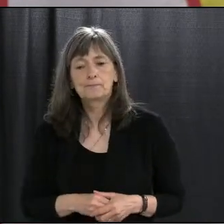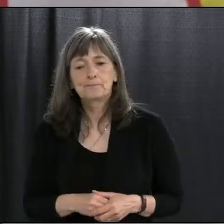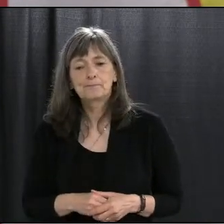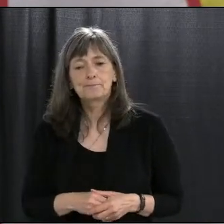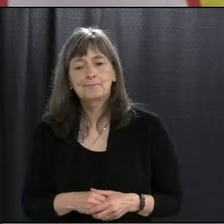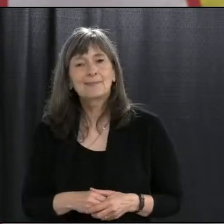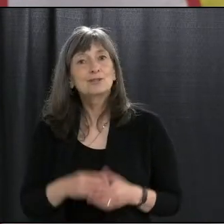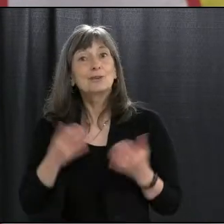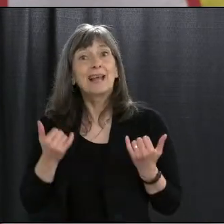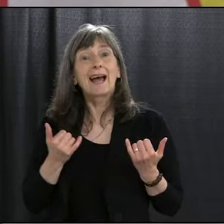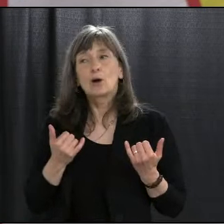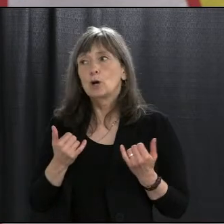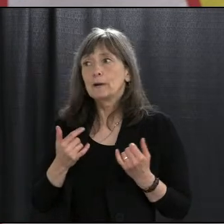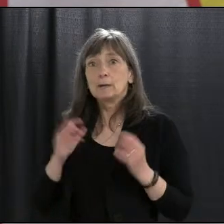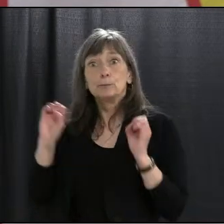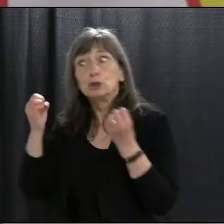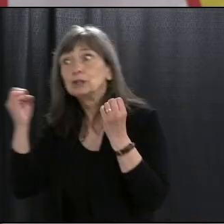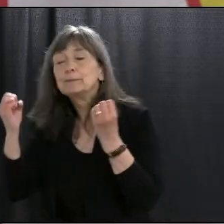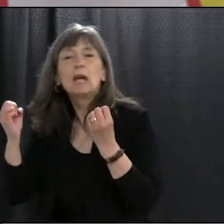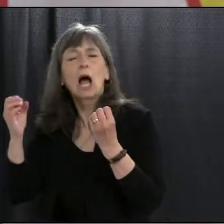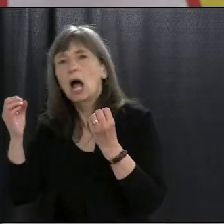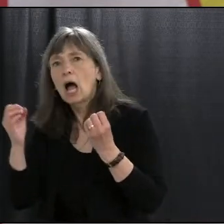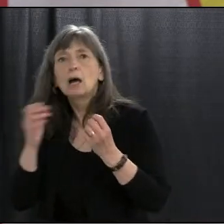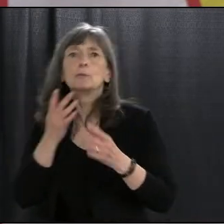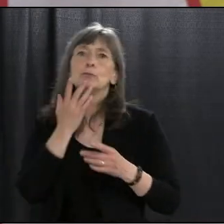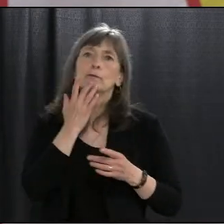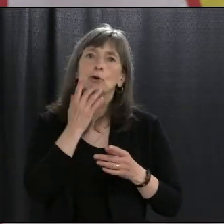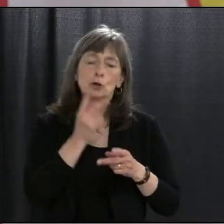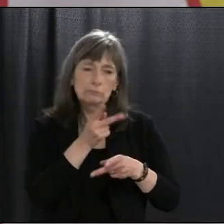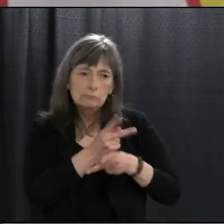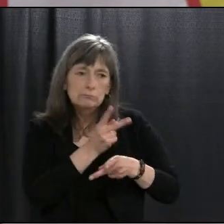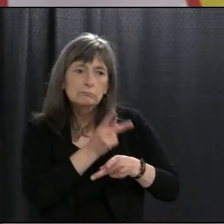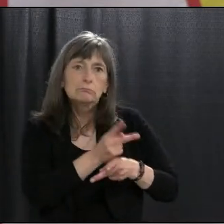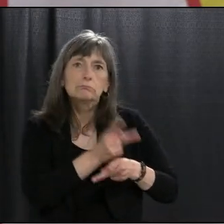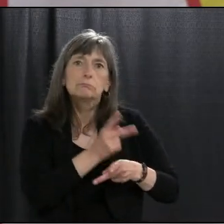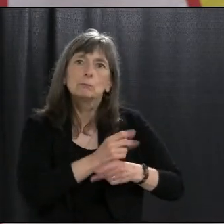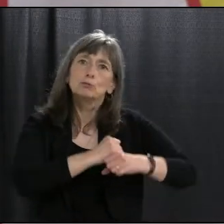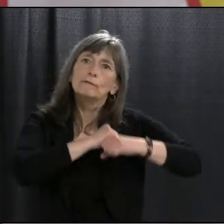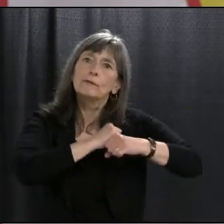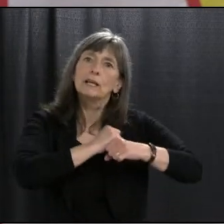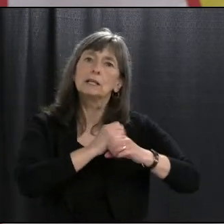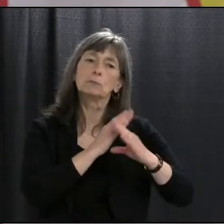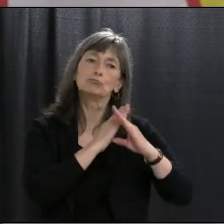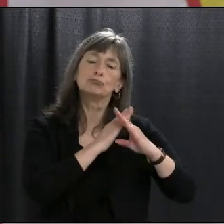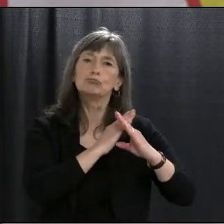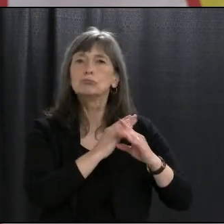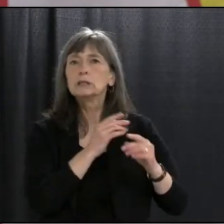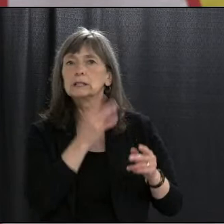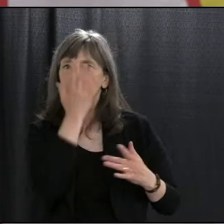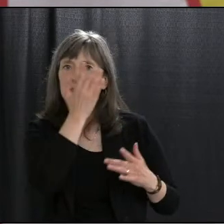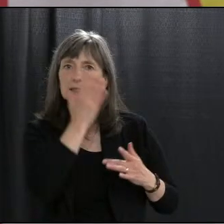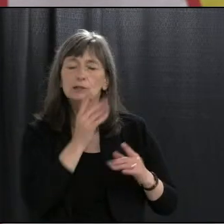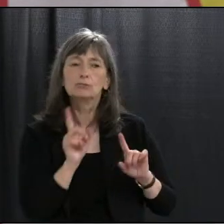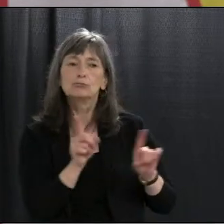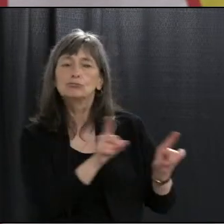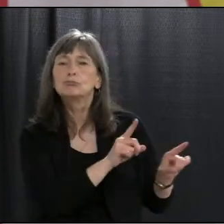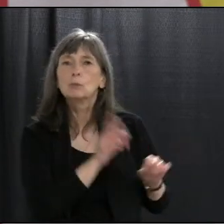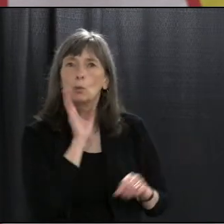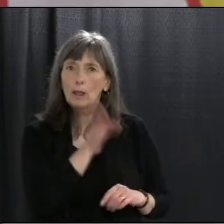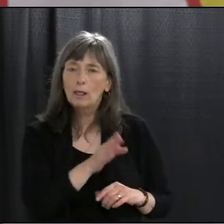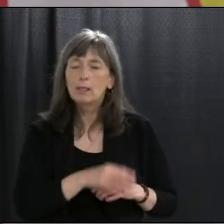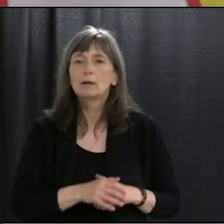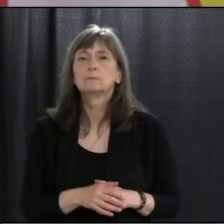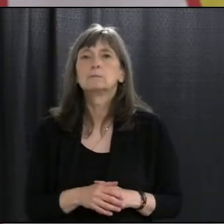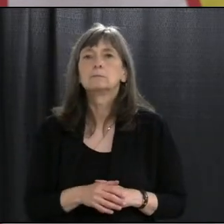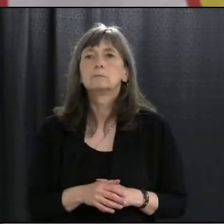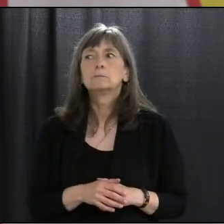a reactive model to a preventative care model of health and wellness, and offer a unique